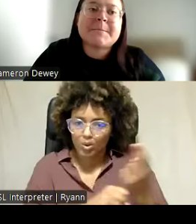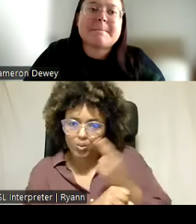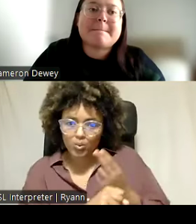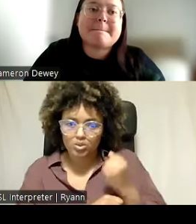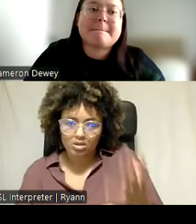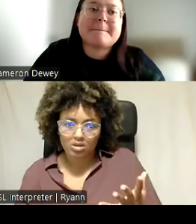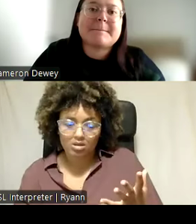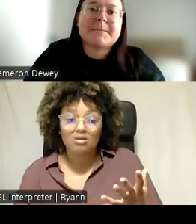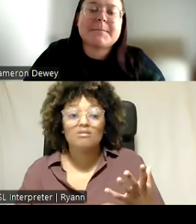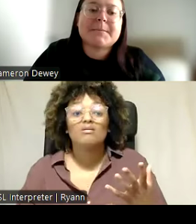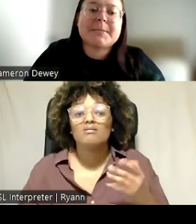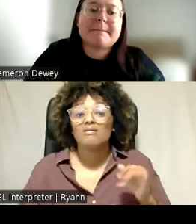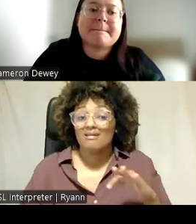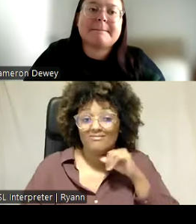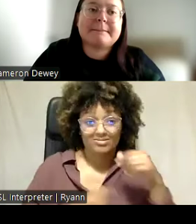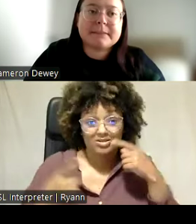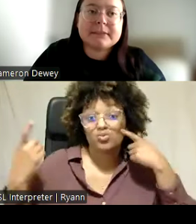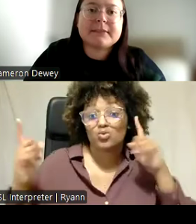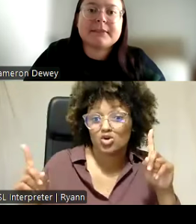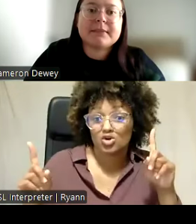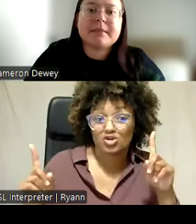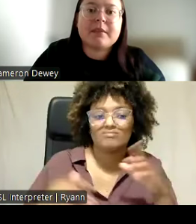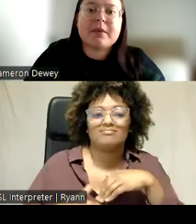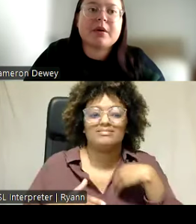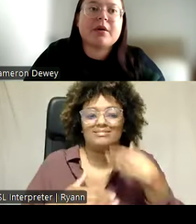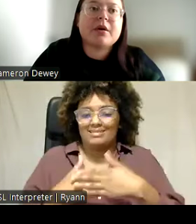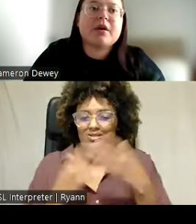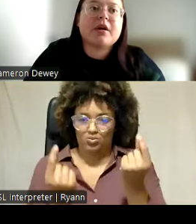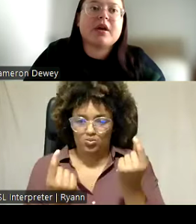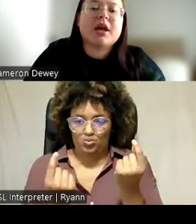kicks in, which Cameron will explain next.